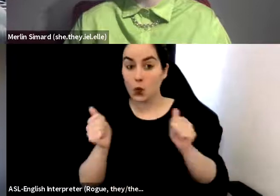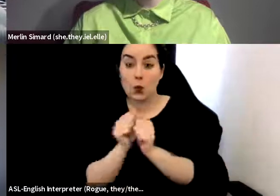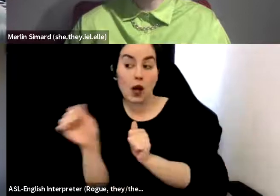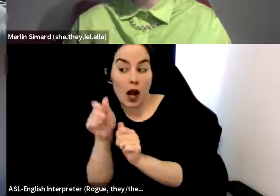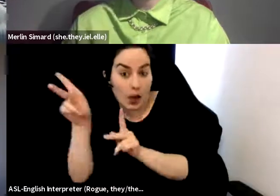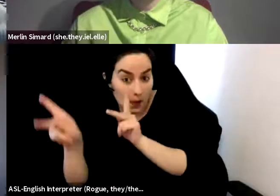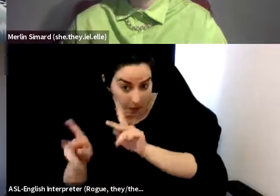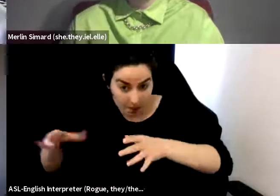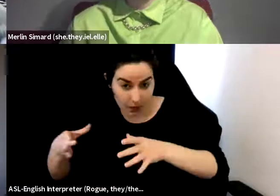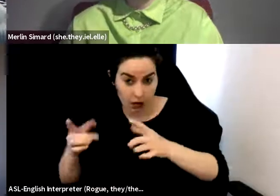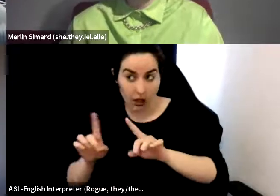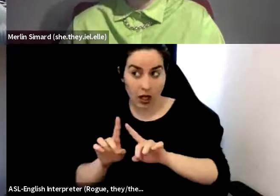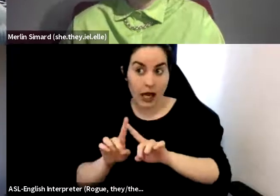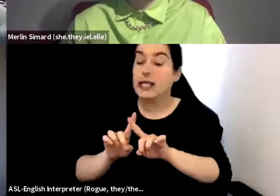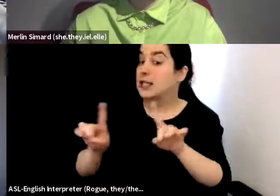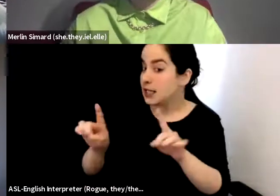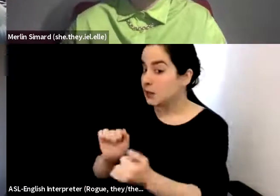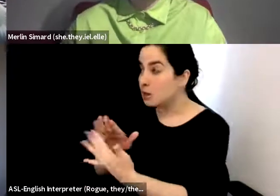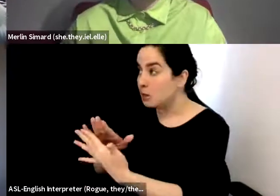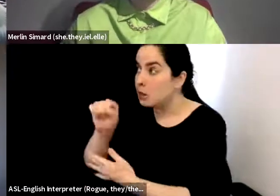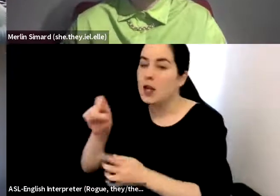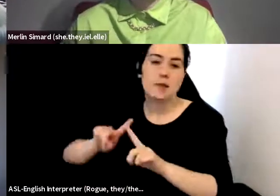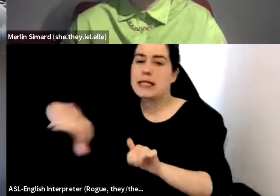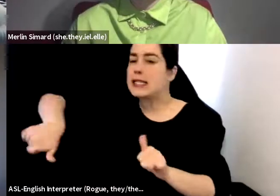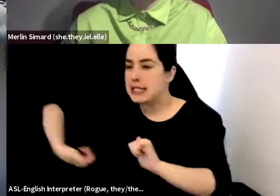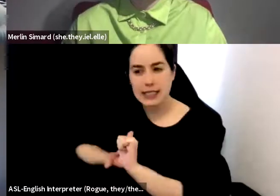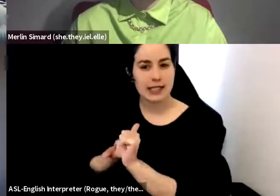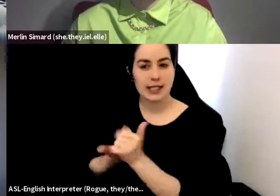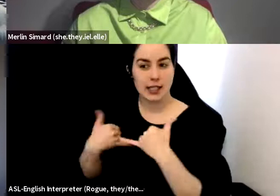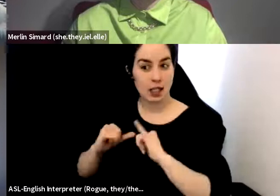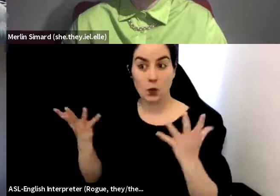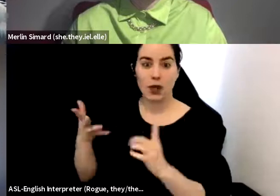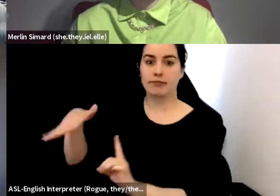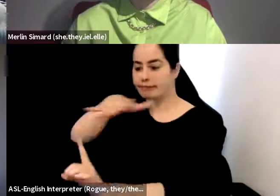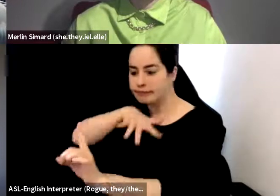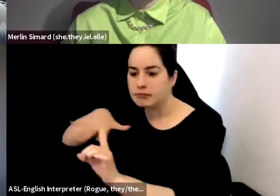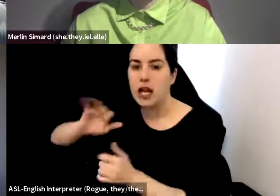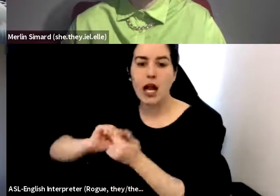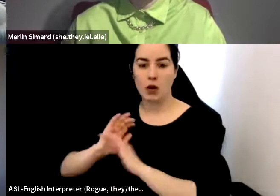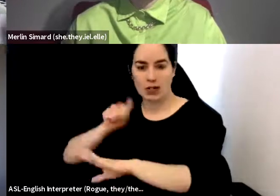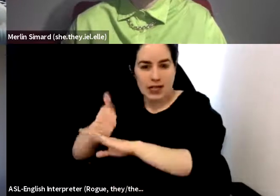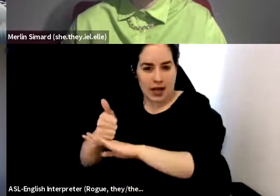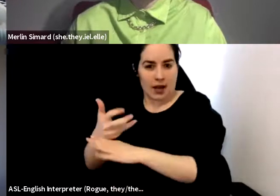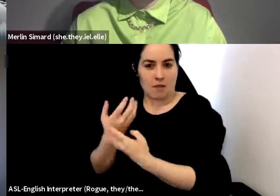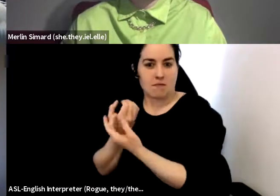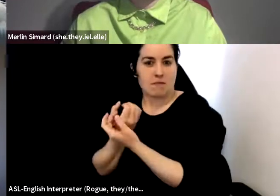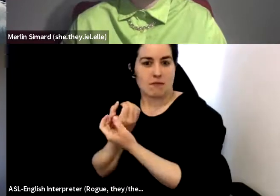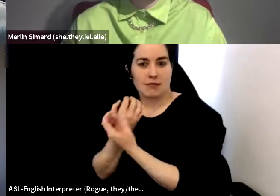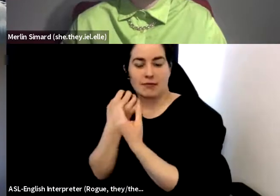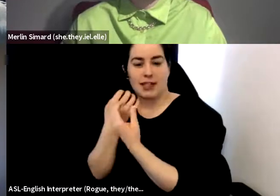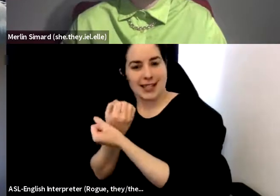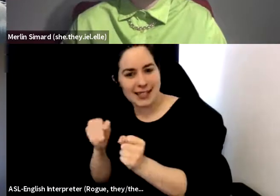space and holding space. And so when I'm working with other people, it's giving them